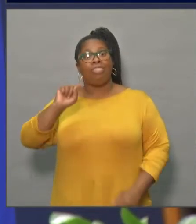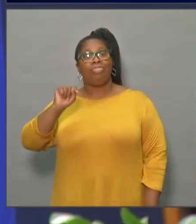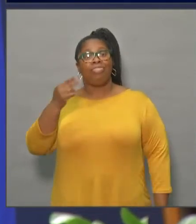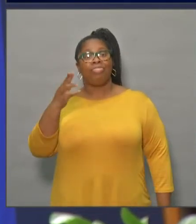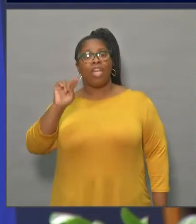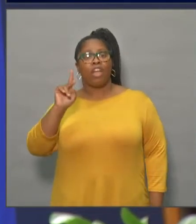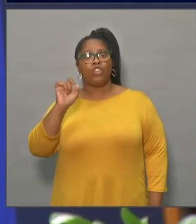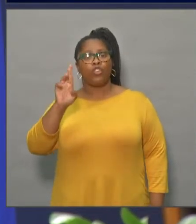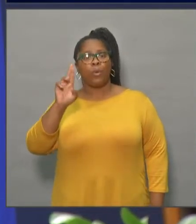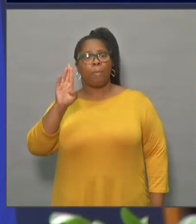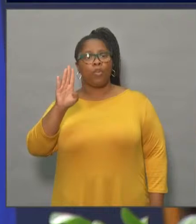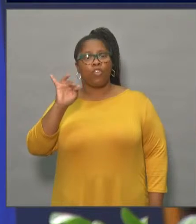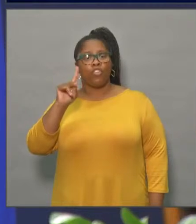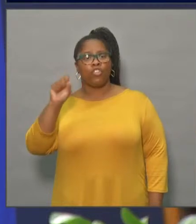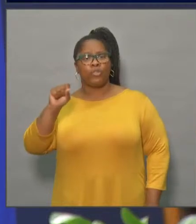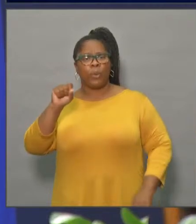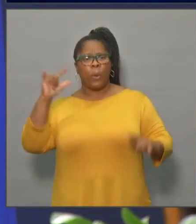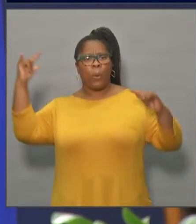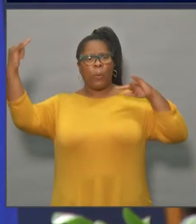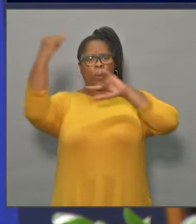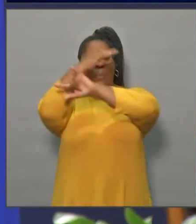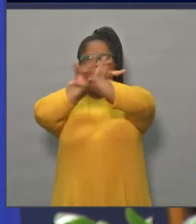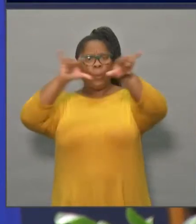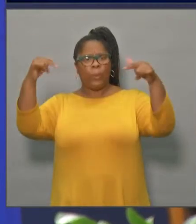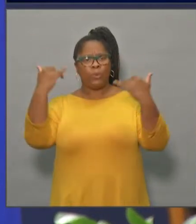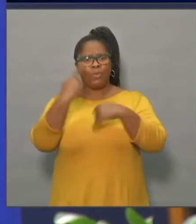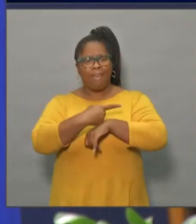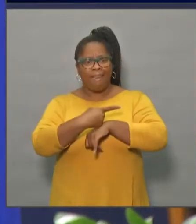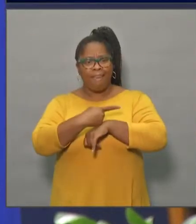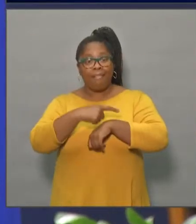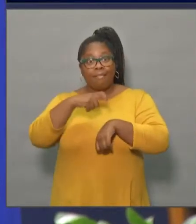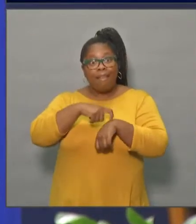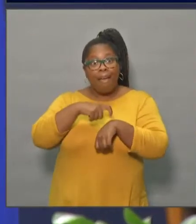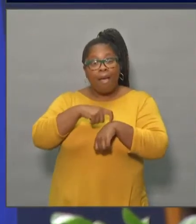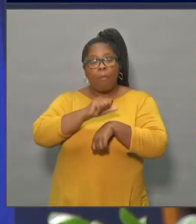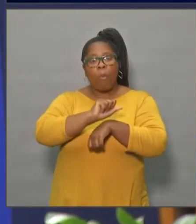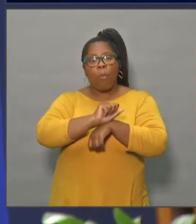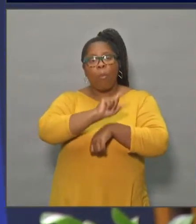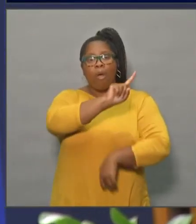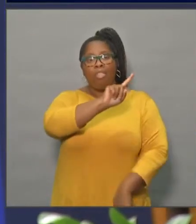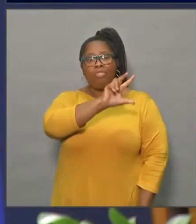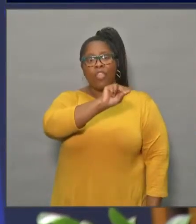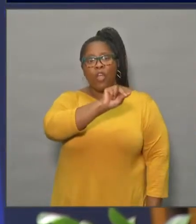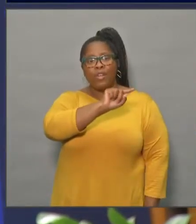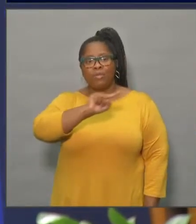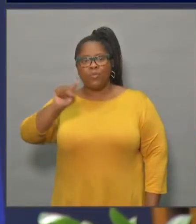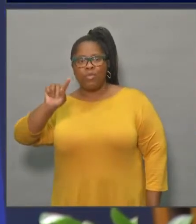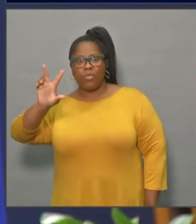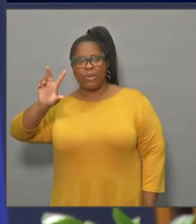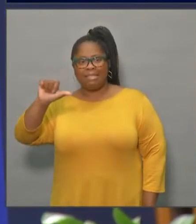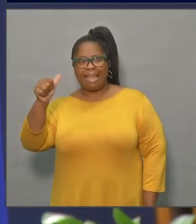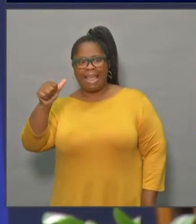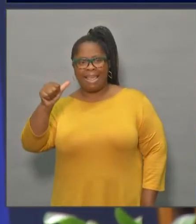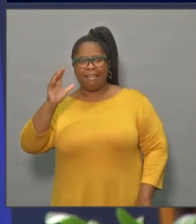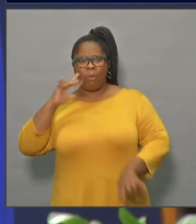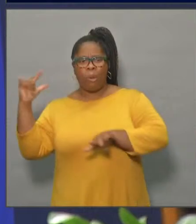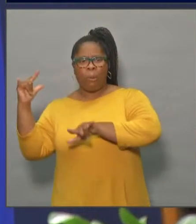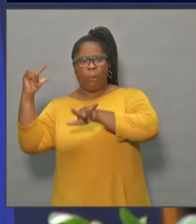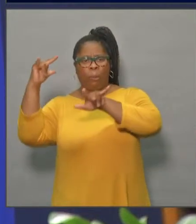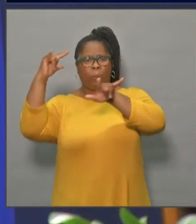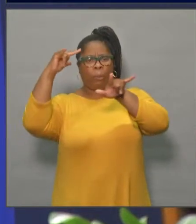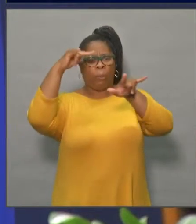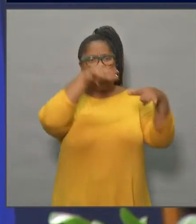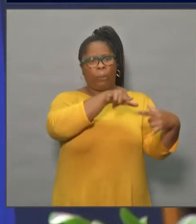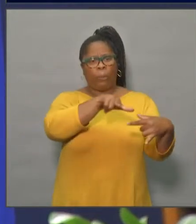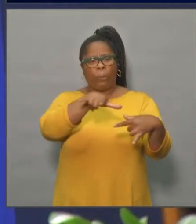Look up in the sky between 1:30 and 3:10 p.m. to see if they are flying over your neighborhood. Their flight path is listed